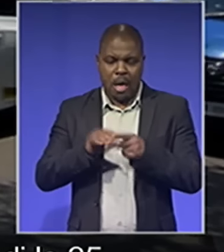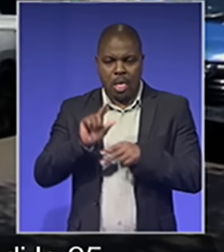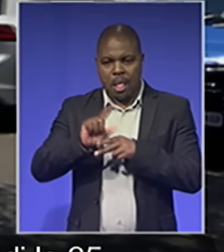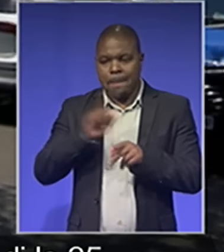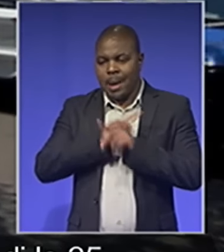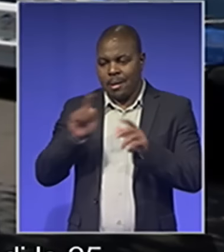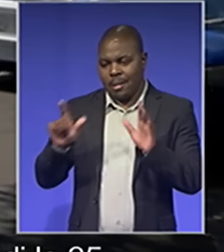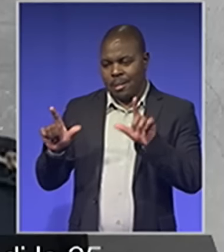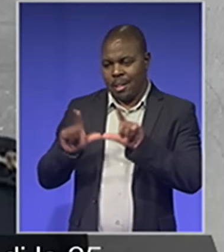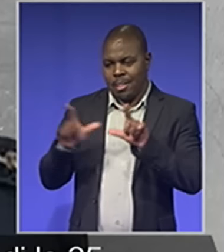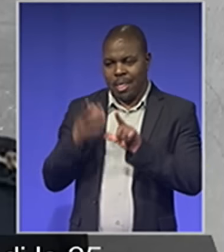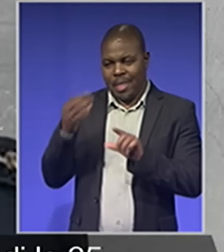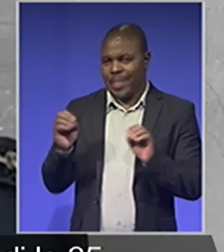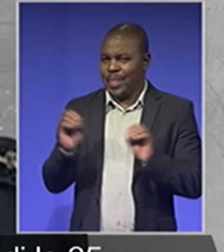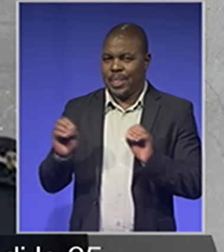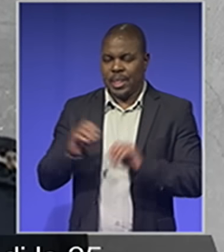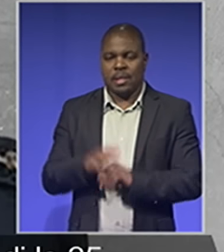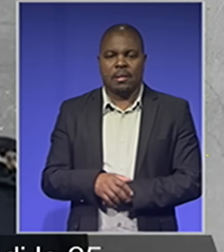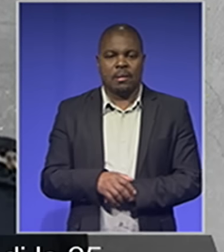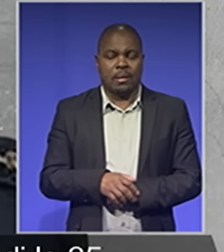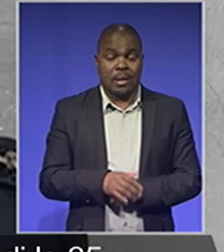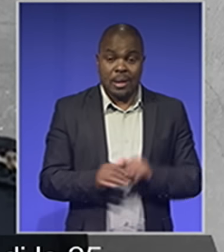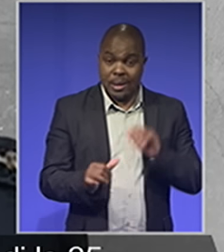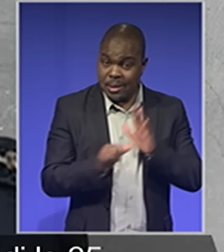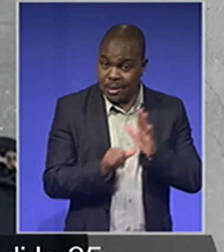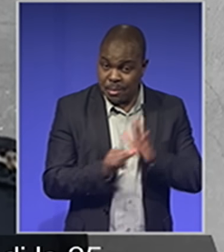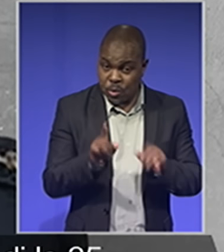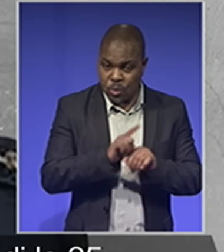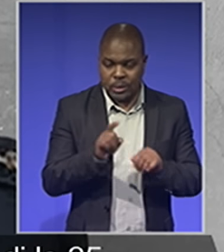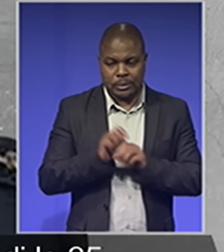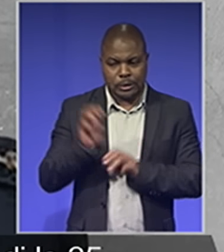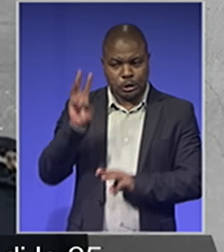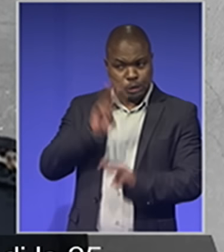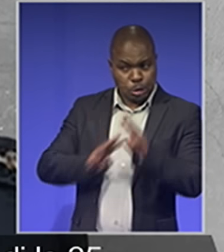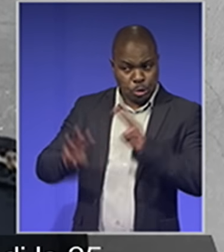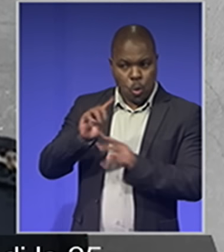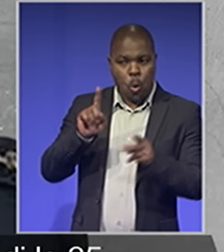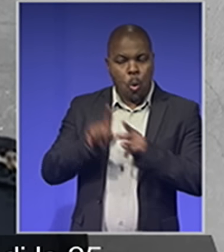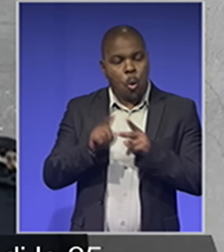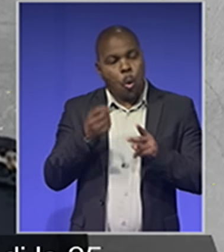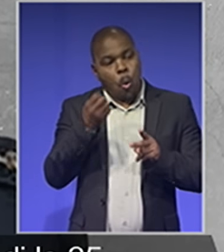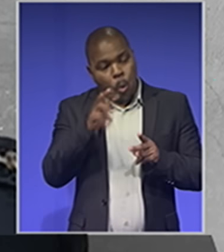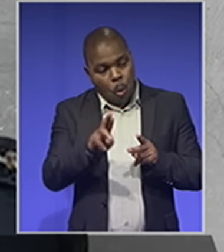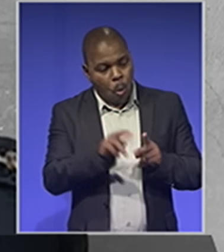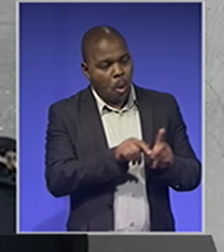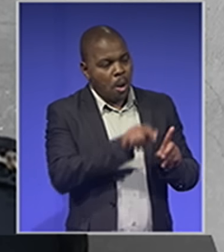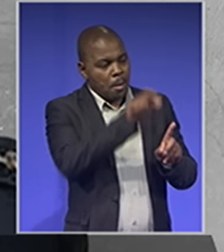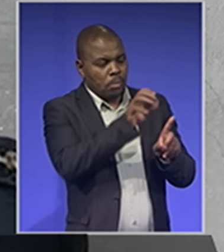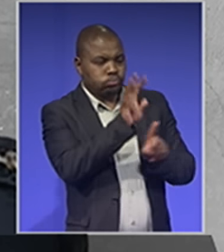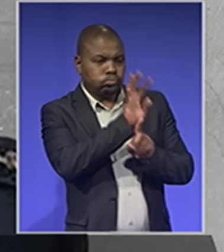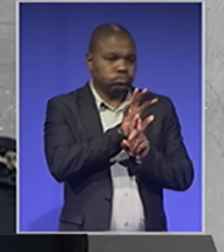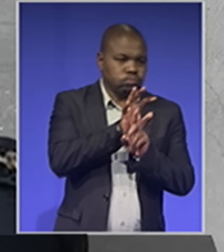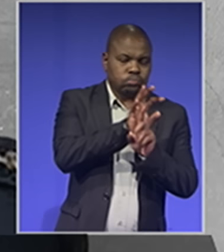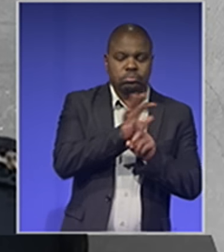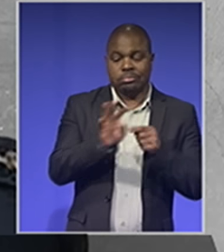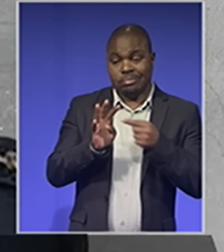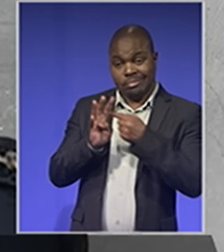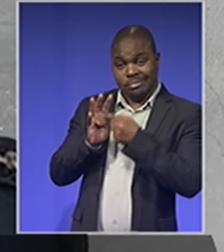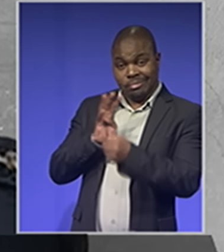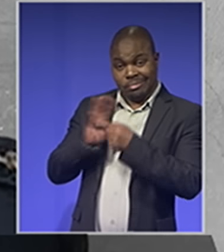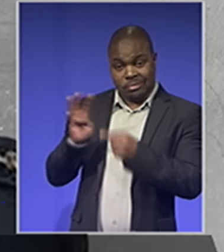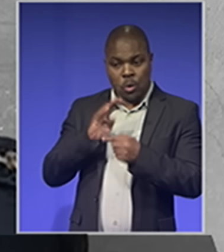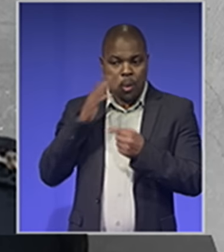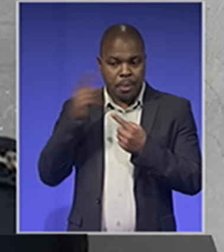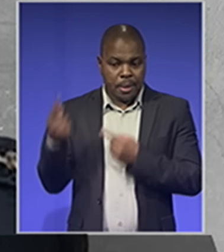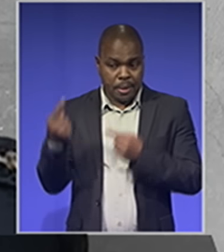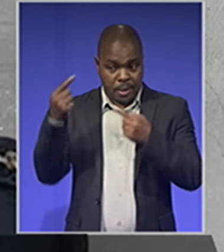le lekwalotetla. It's quite important that security officials or bodyguards, when they report on duty and they're handed over